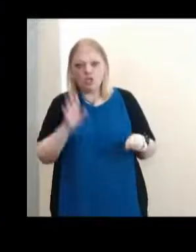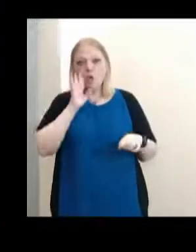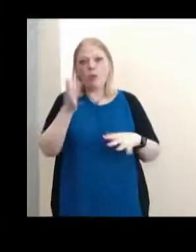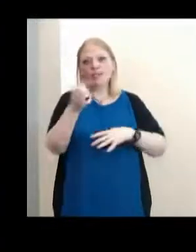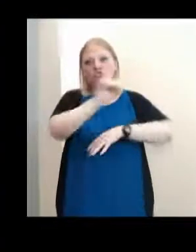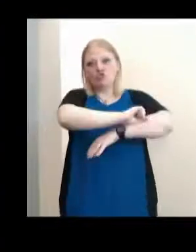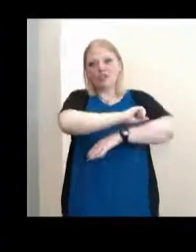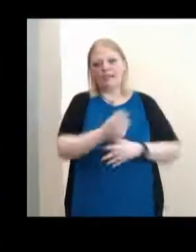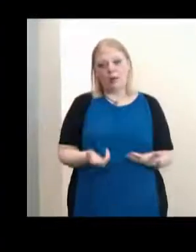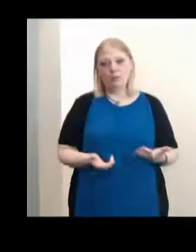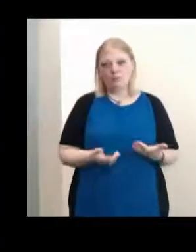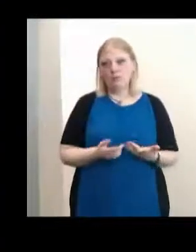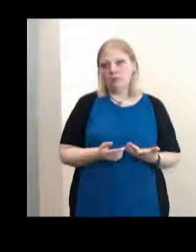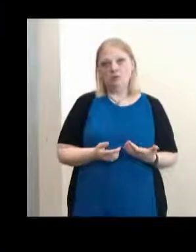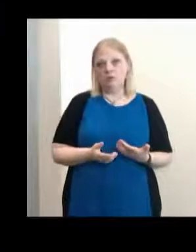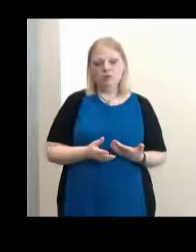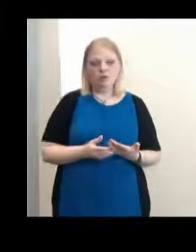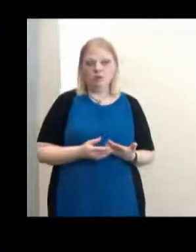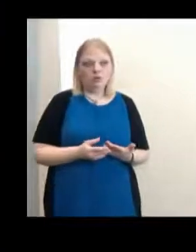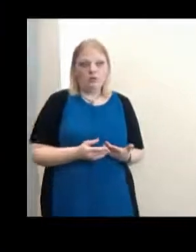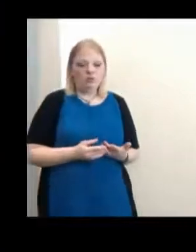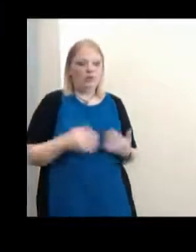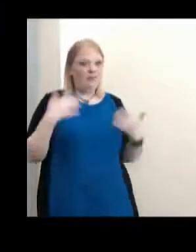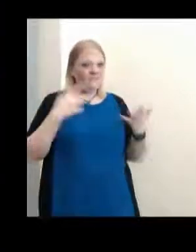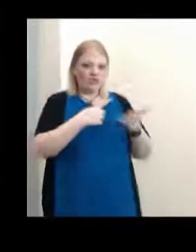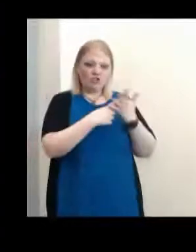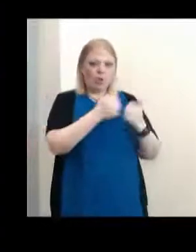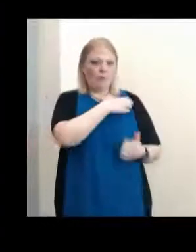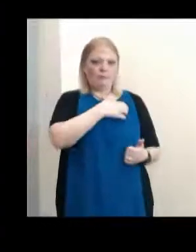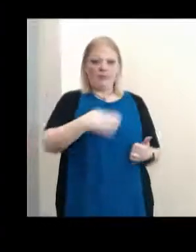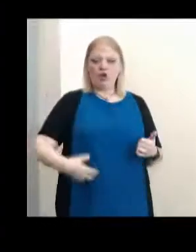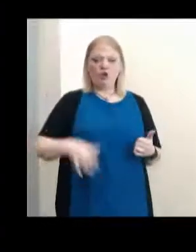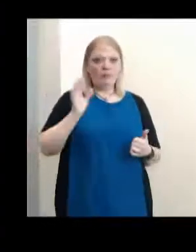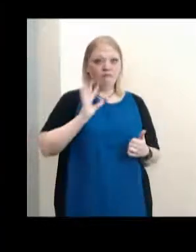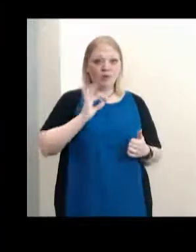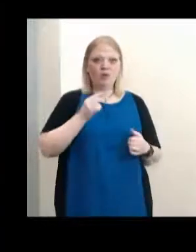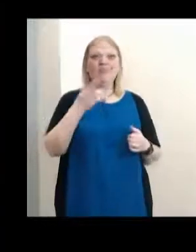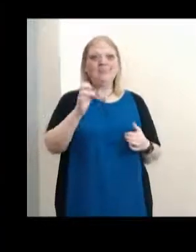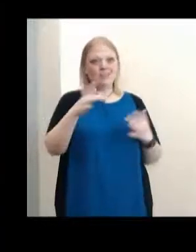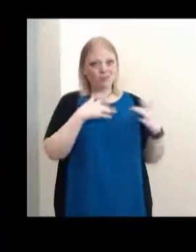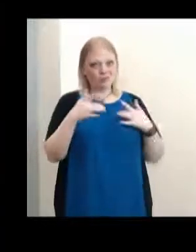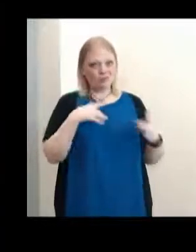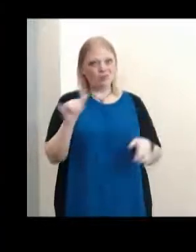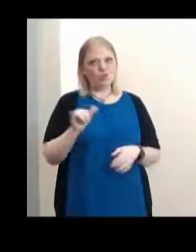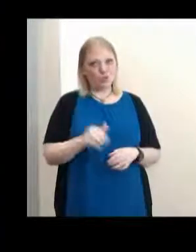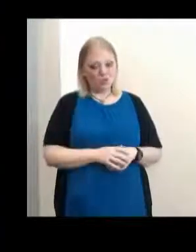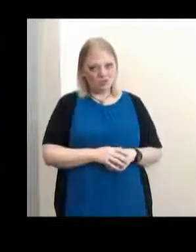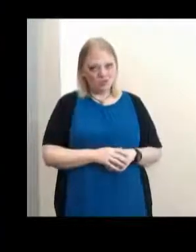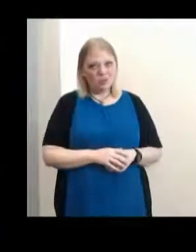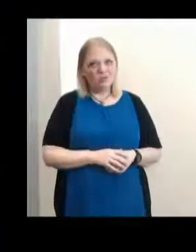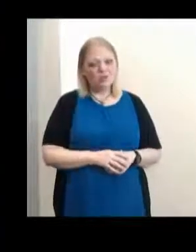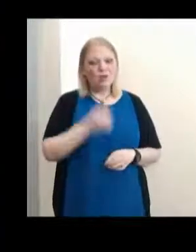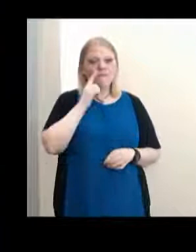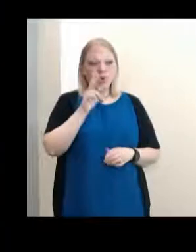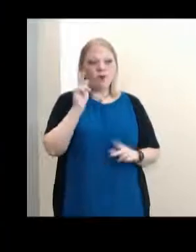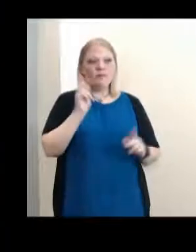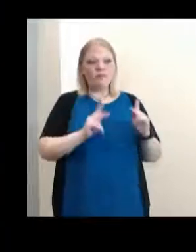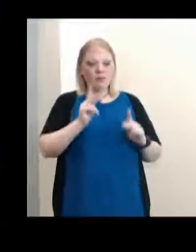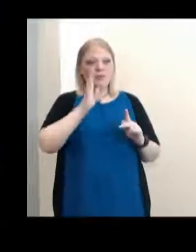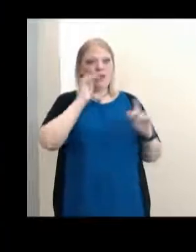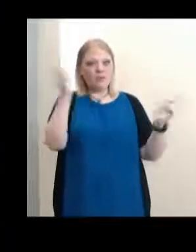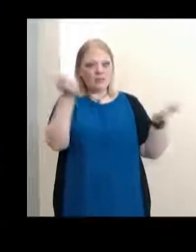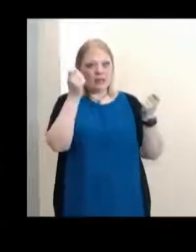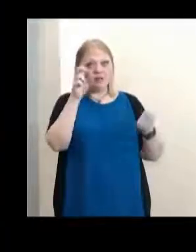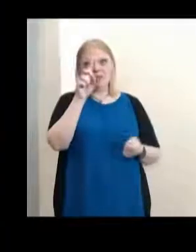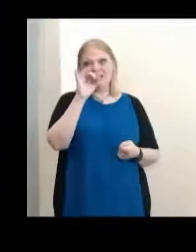down. I know, having talked to the mayor in the past, he's concerned about this. So for the folks who are going to be celebrating